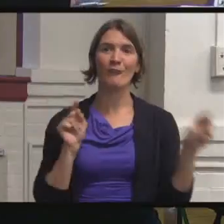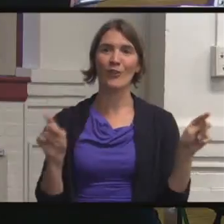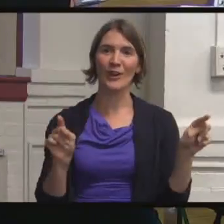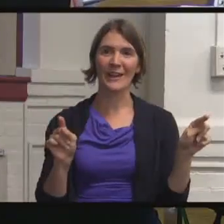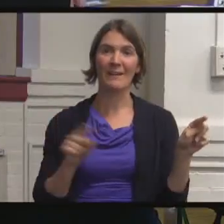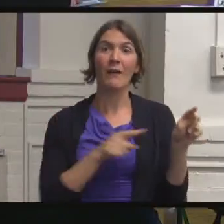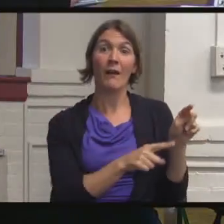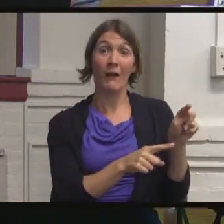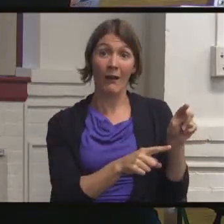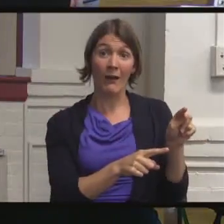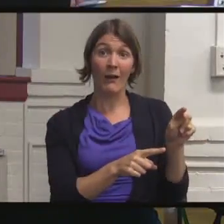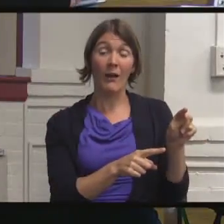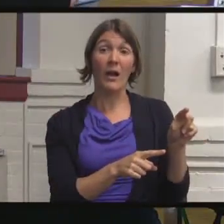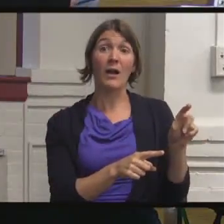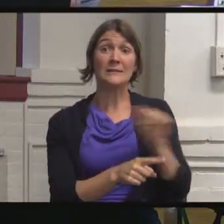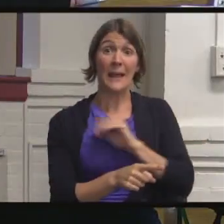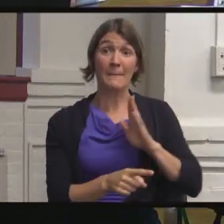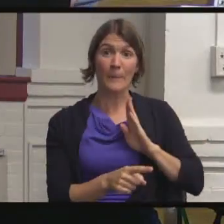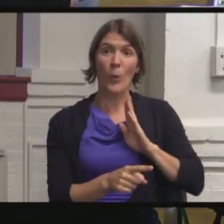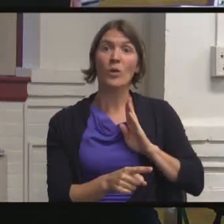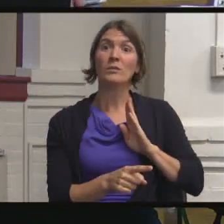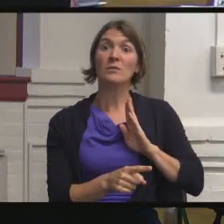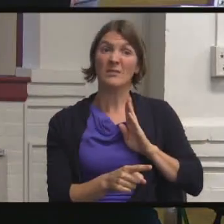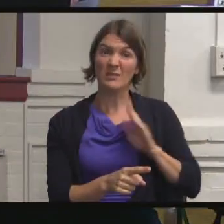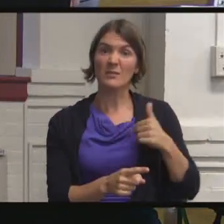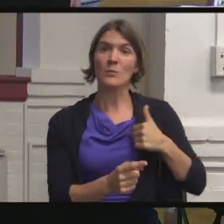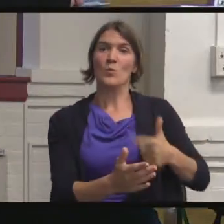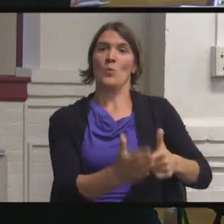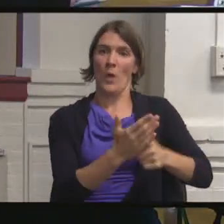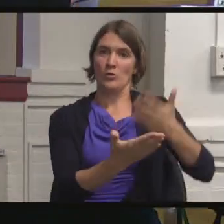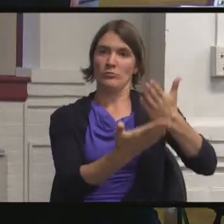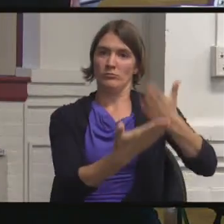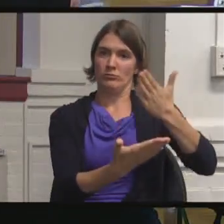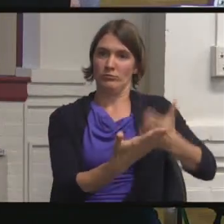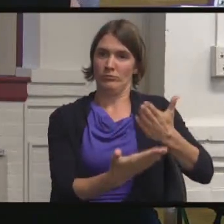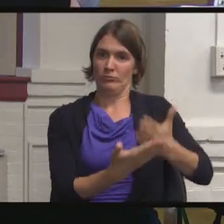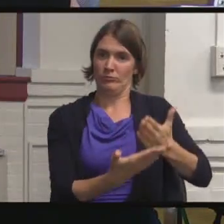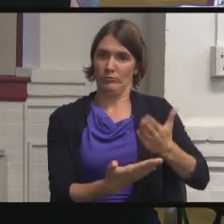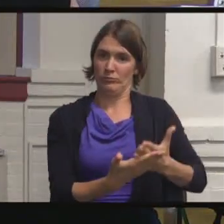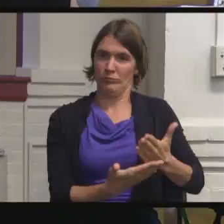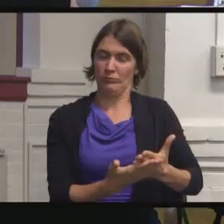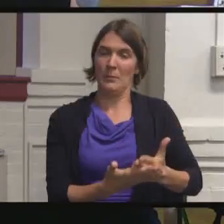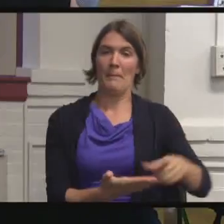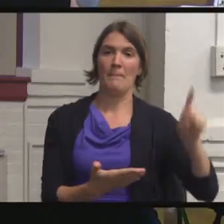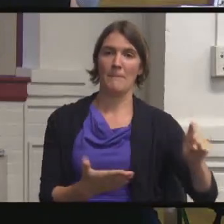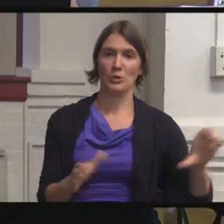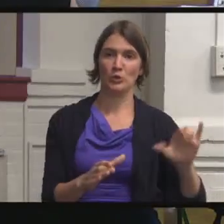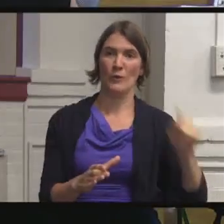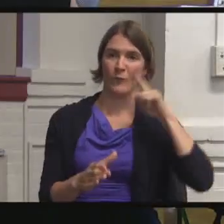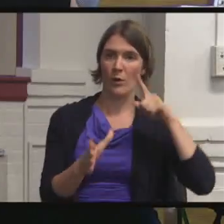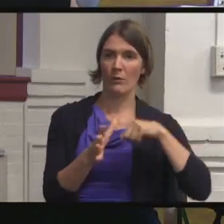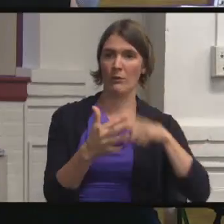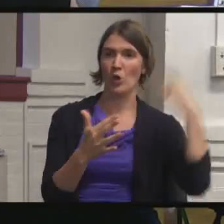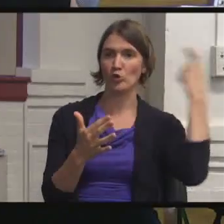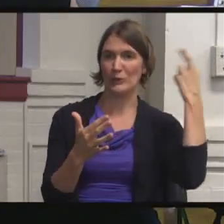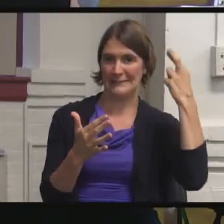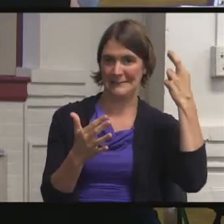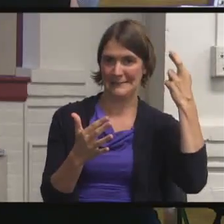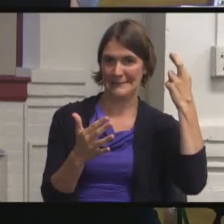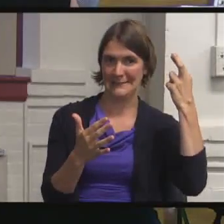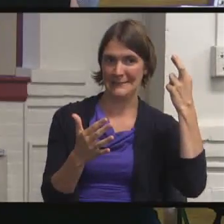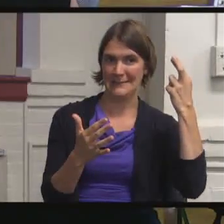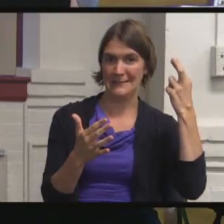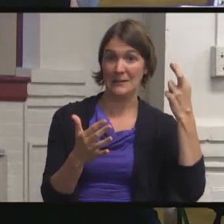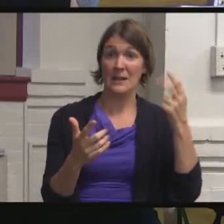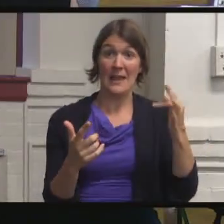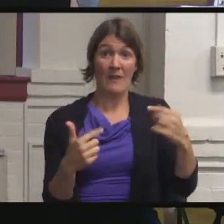is that the board is required to demonstrate substantial deference to the town and the Regional Planning Commission unless we as the applicant